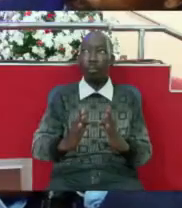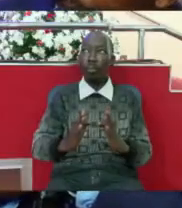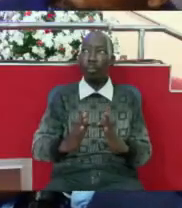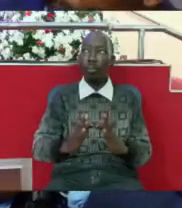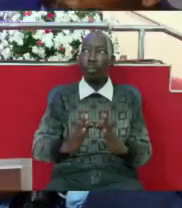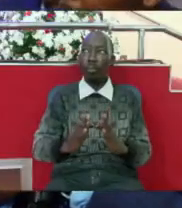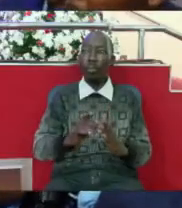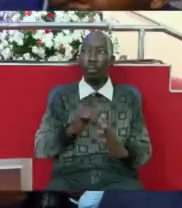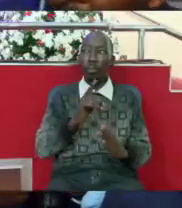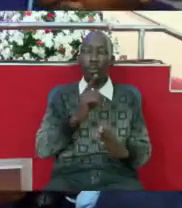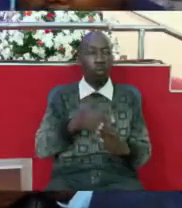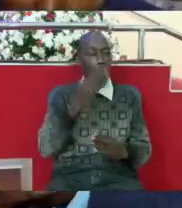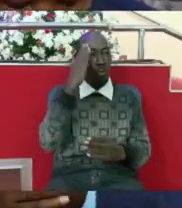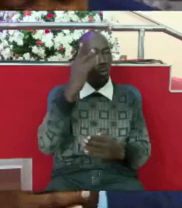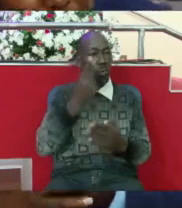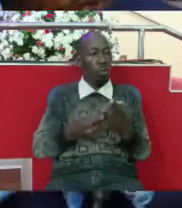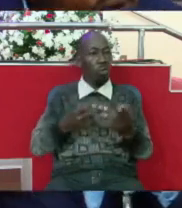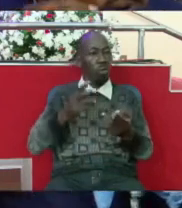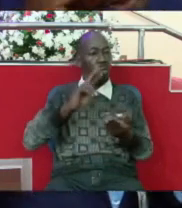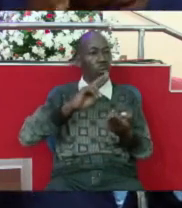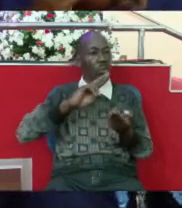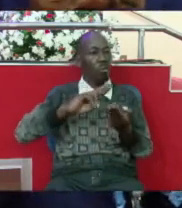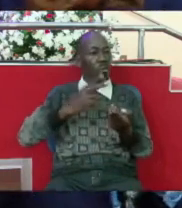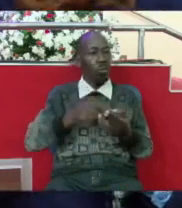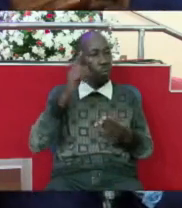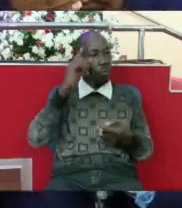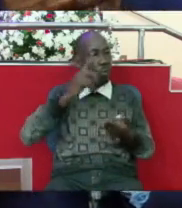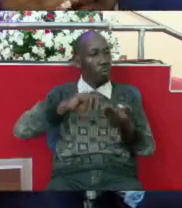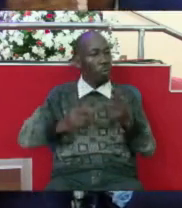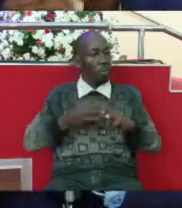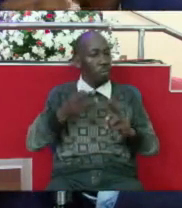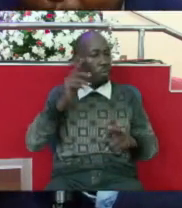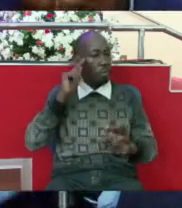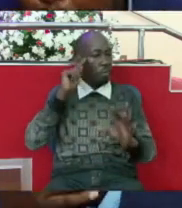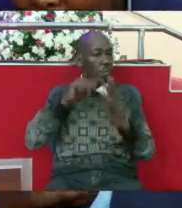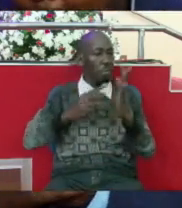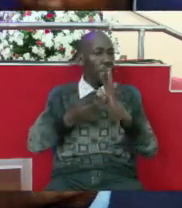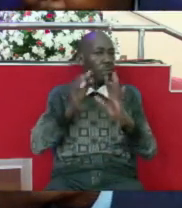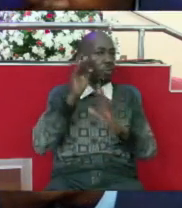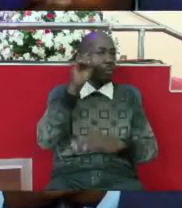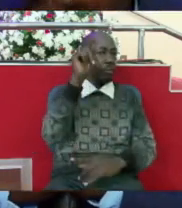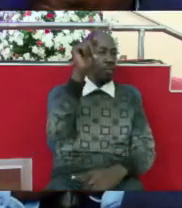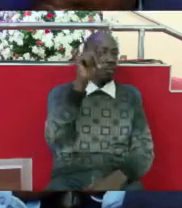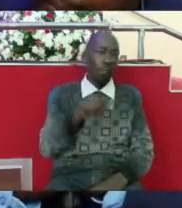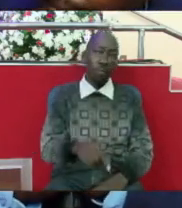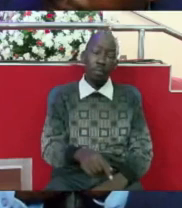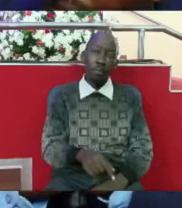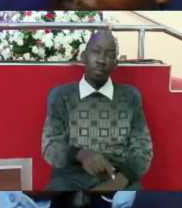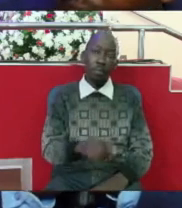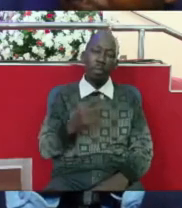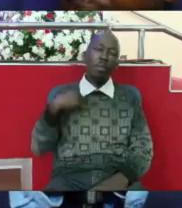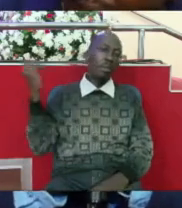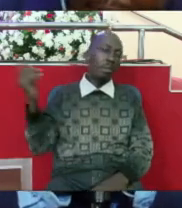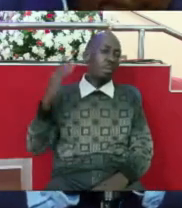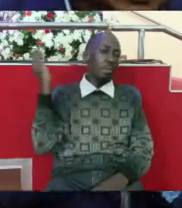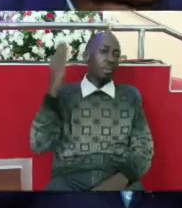Do you know what a revelation that is? Je, unajua ni ufunuo unaokaa vipi ule? I've been preaching